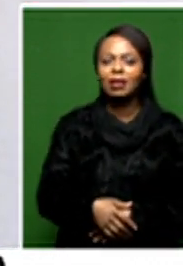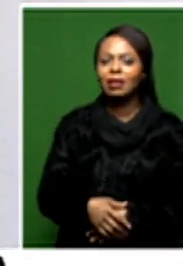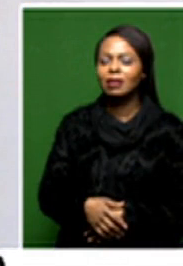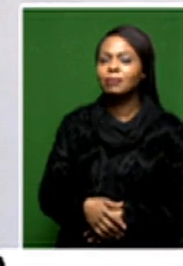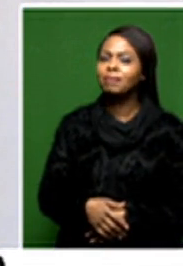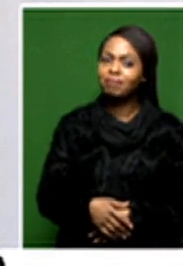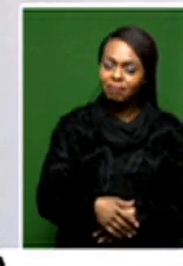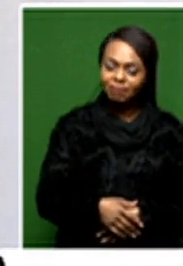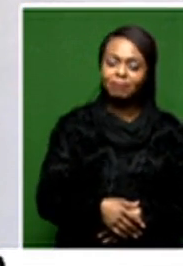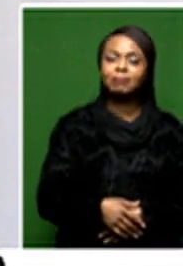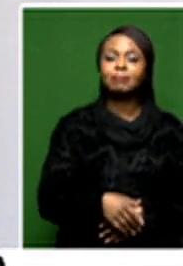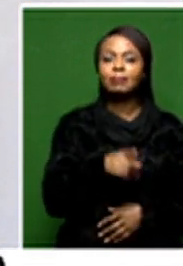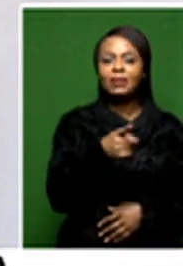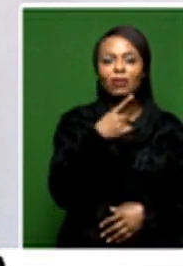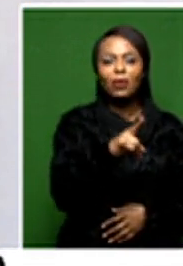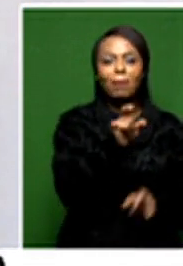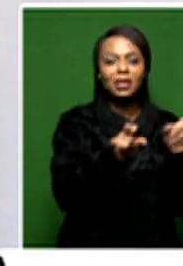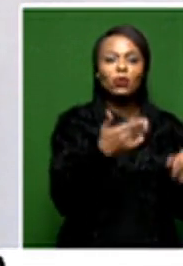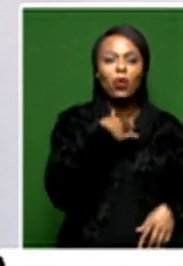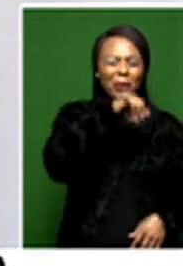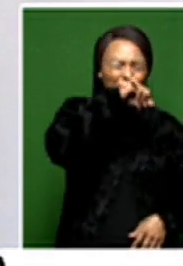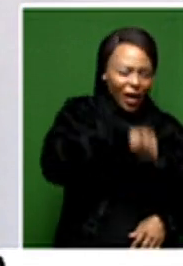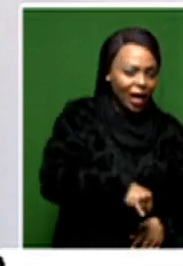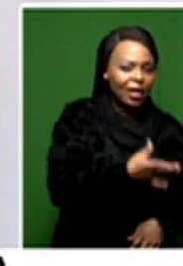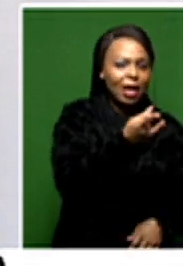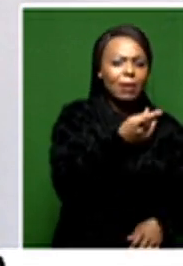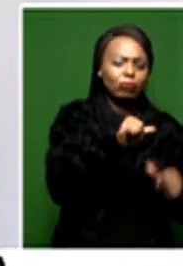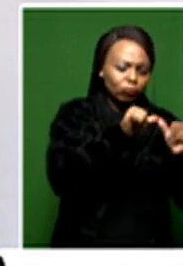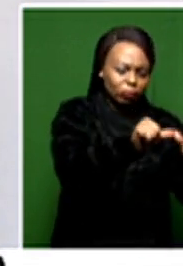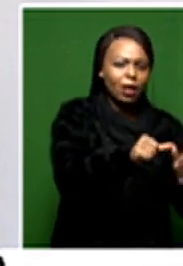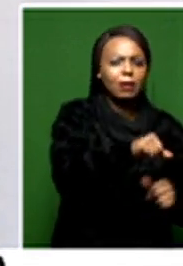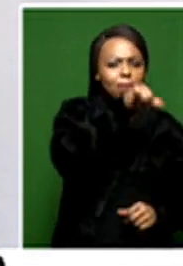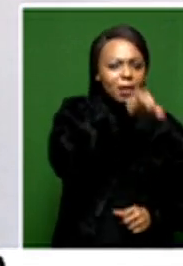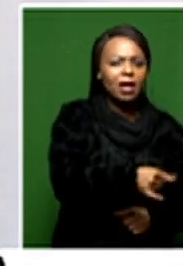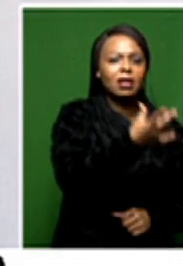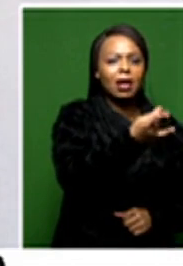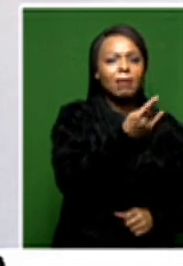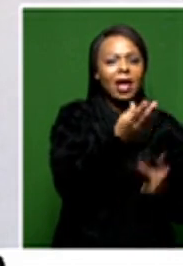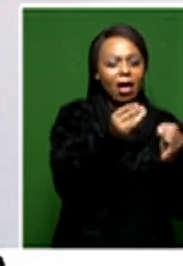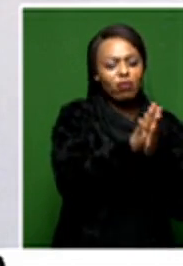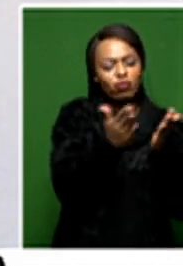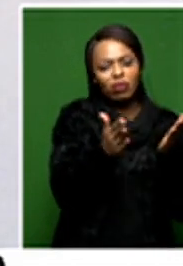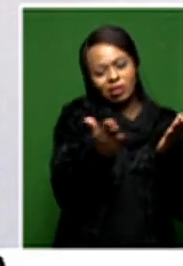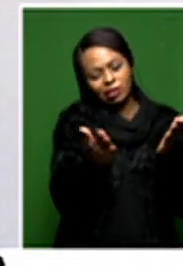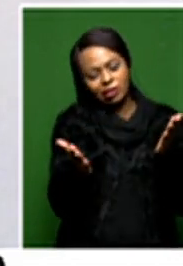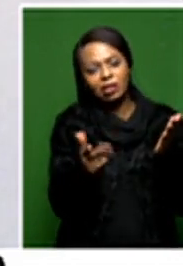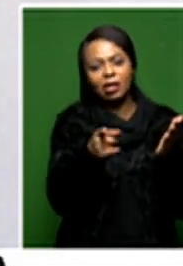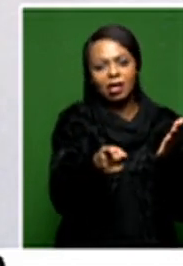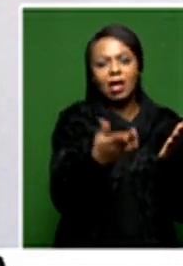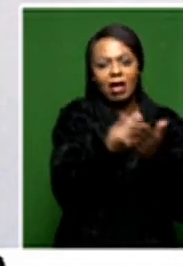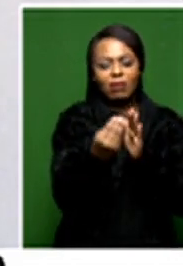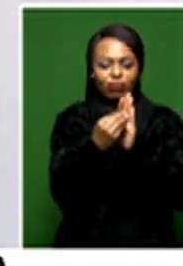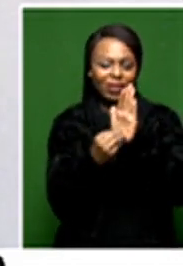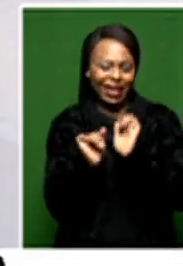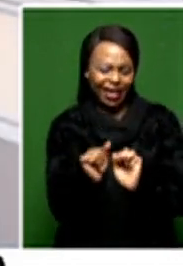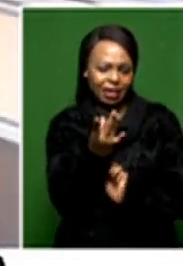eater who still wants to eat meat, can see this as a book filled with fantastic side dish recipes. Yeah. And